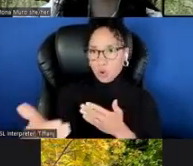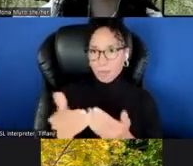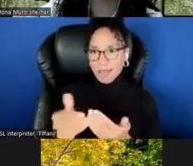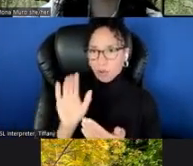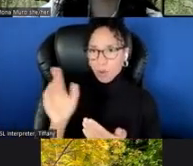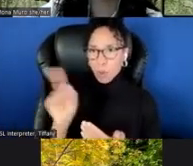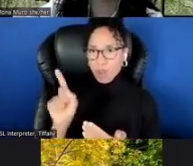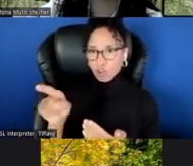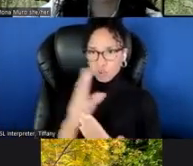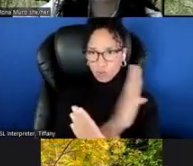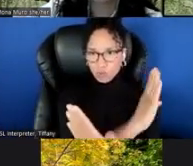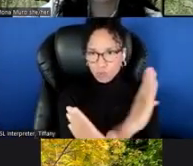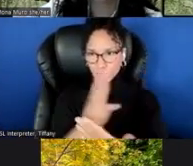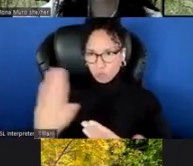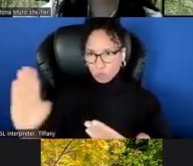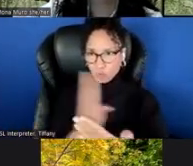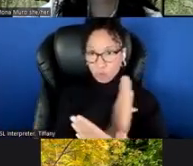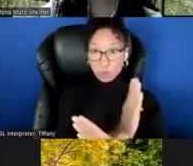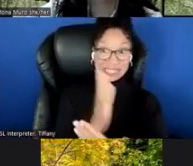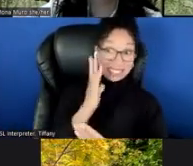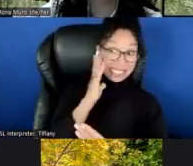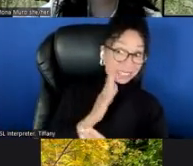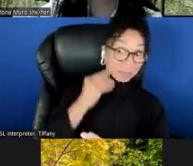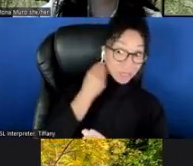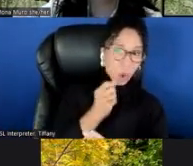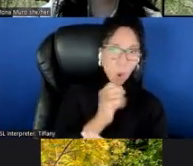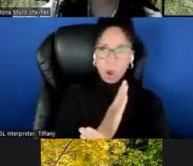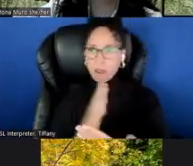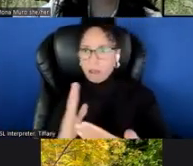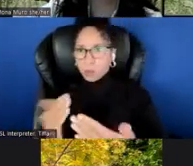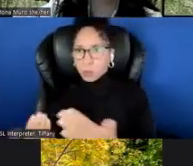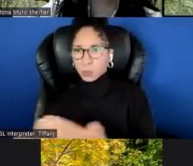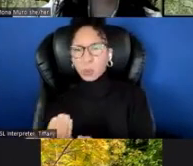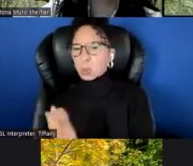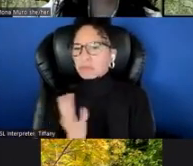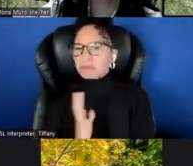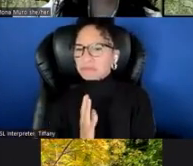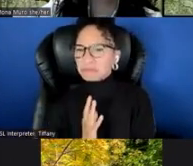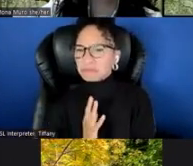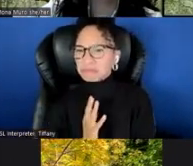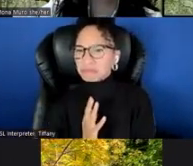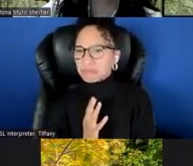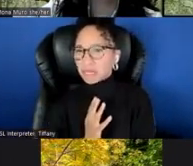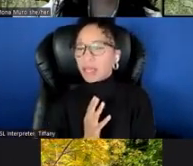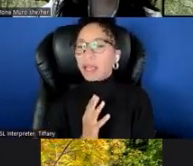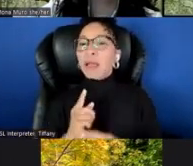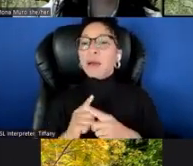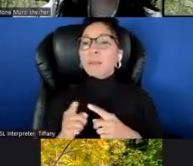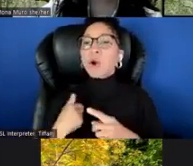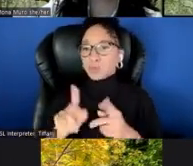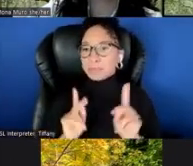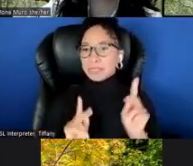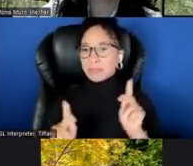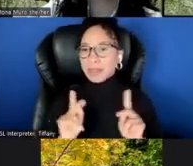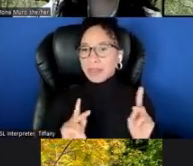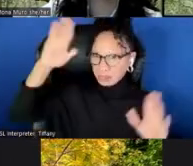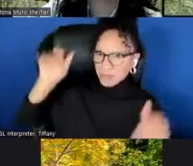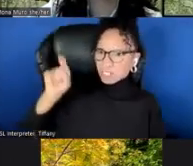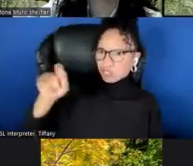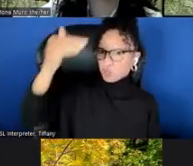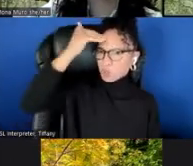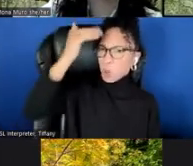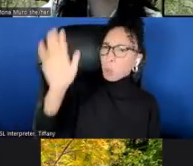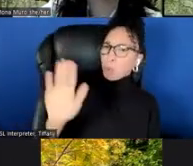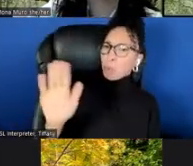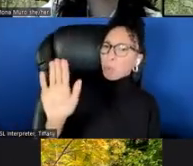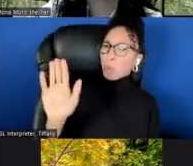and are welcome, and ask grace when we're not in the same thought, in the places that we thought we expected. I want